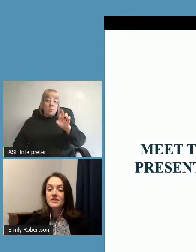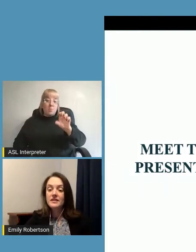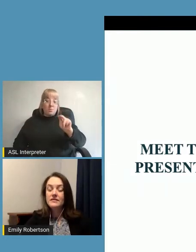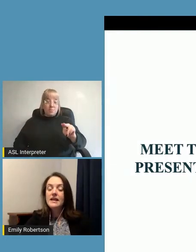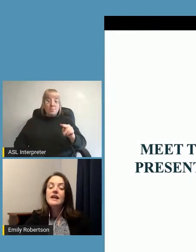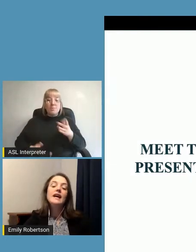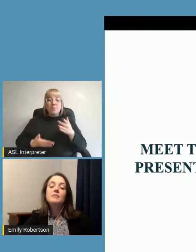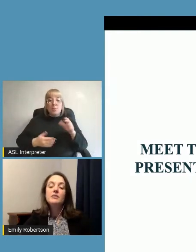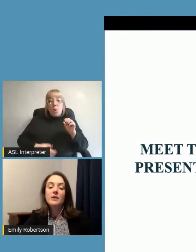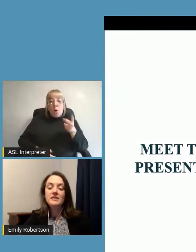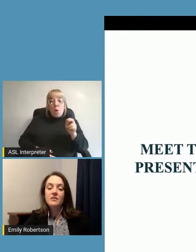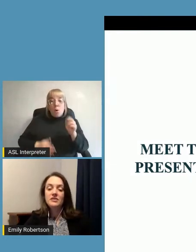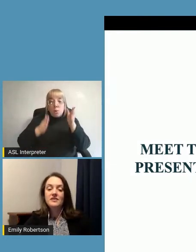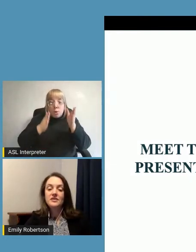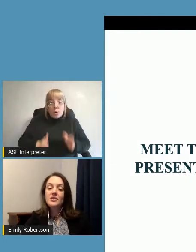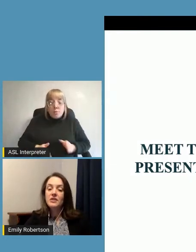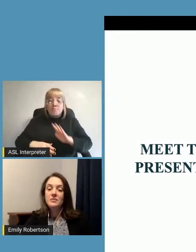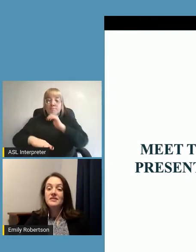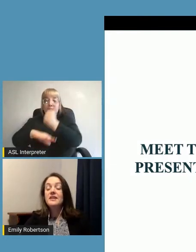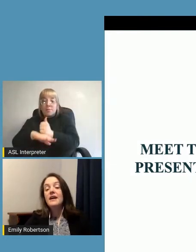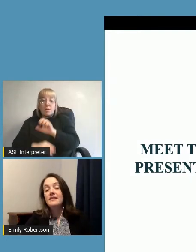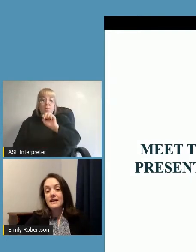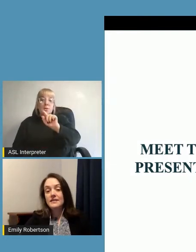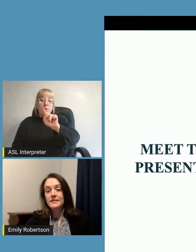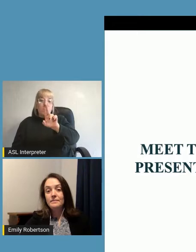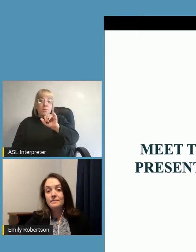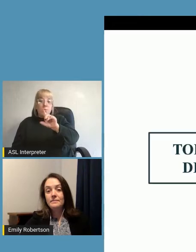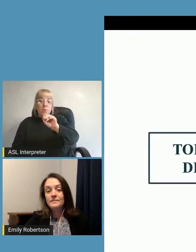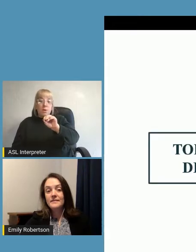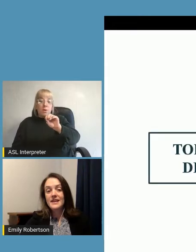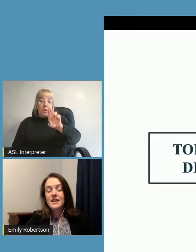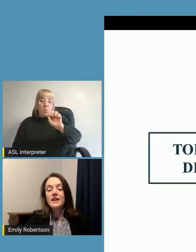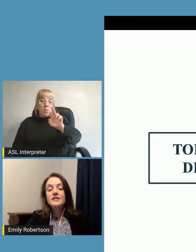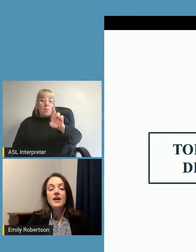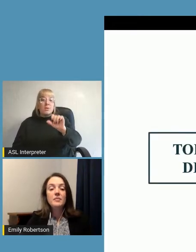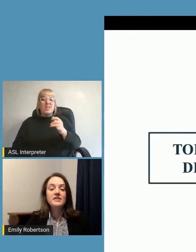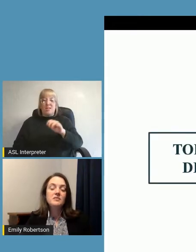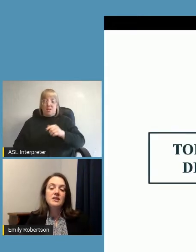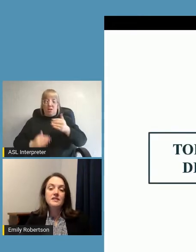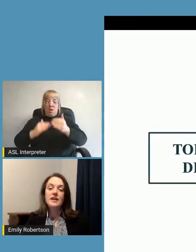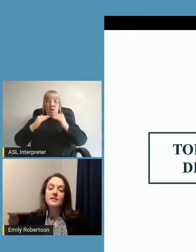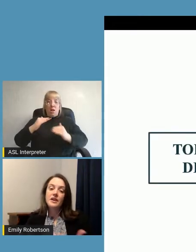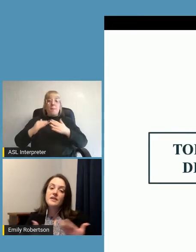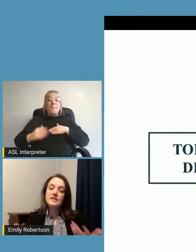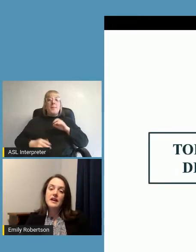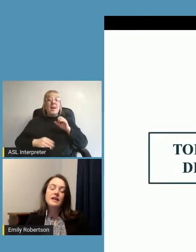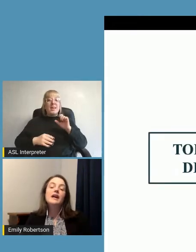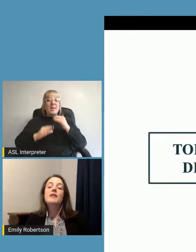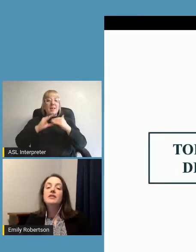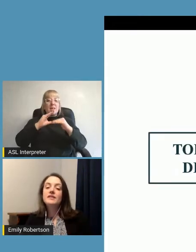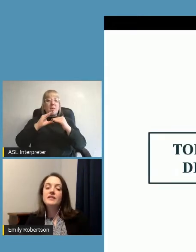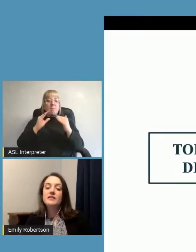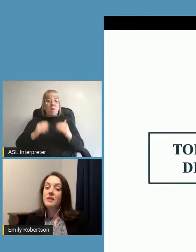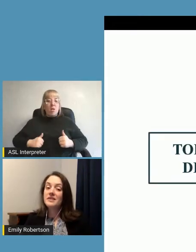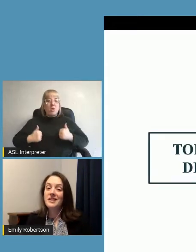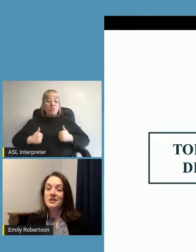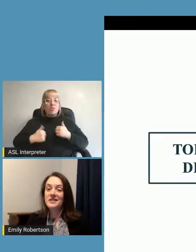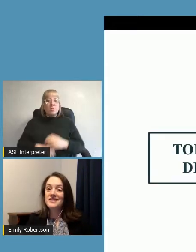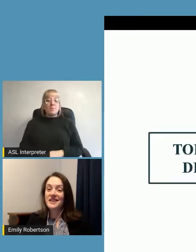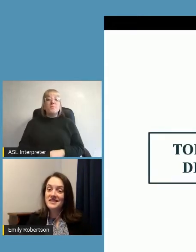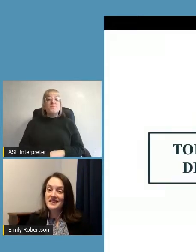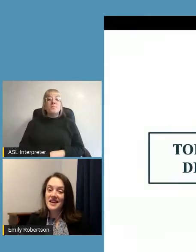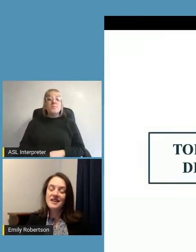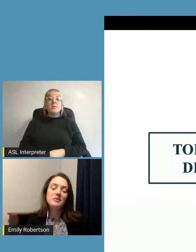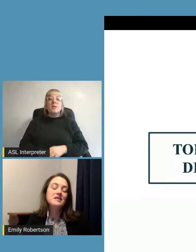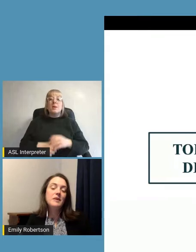Studio Robertson, and my website, which is studiorobertson.net. Topics to be discussed. On this slide, I have a list of the topics I'm going